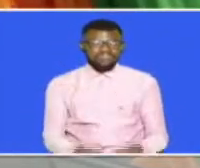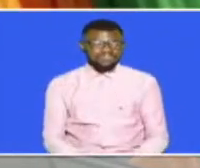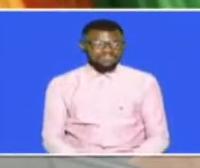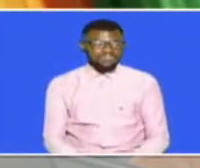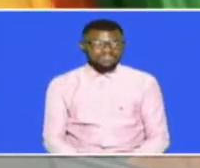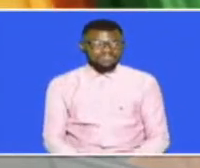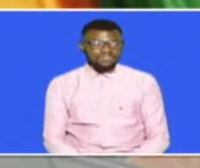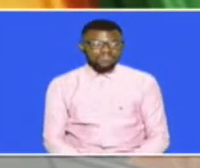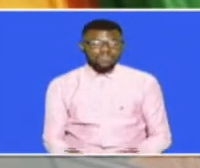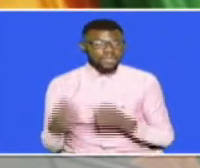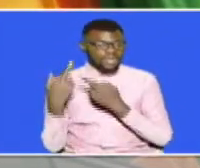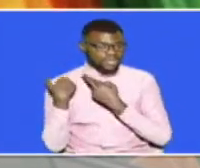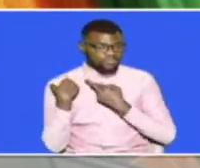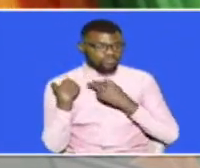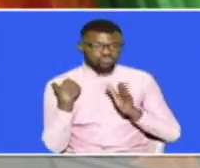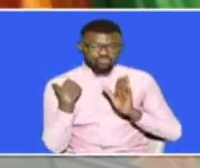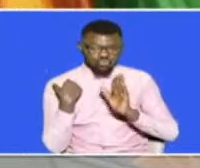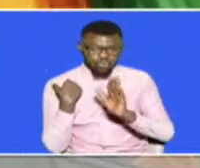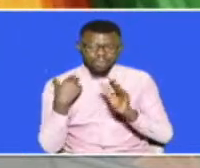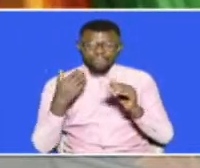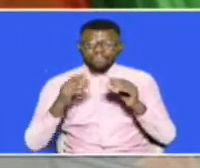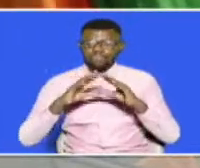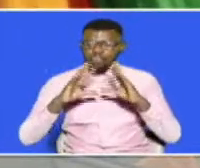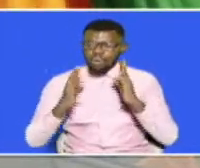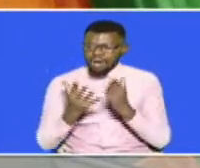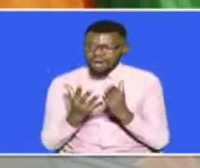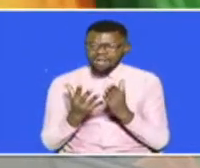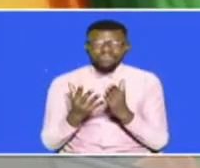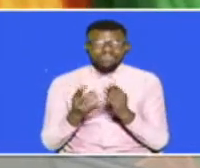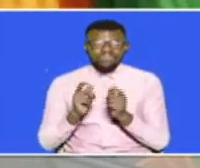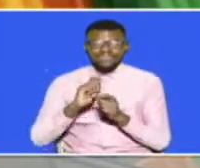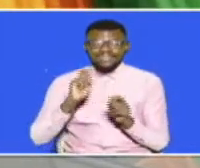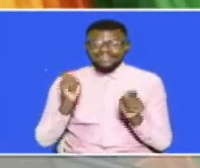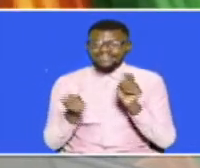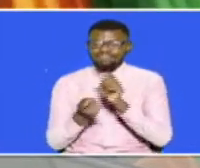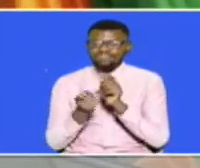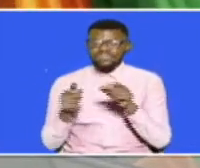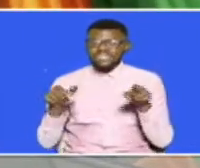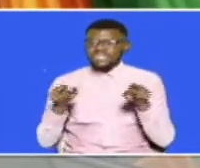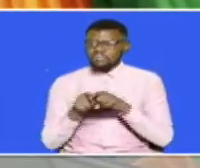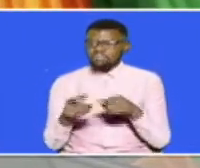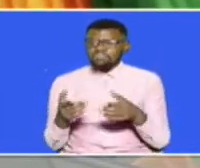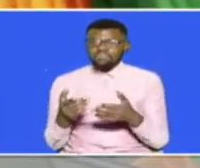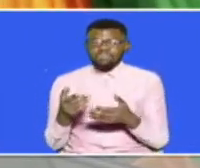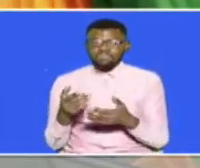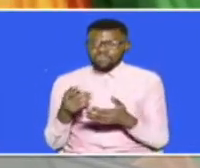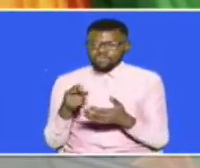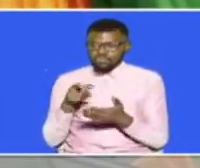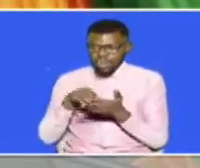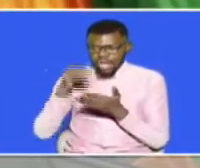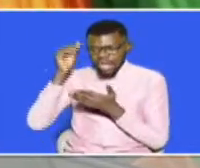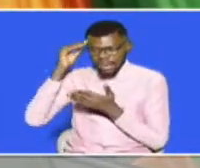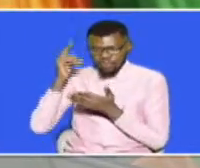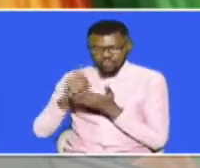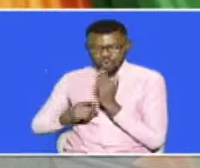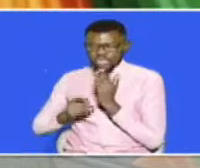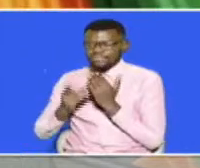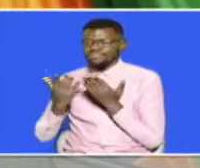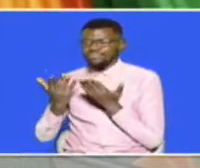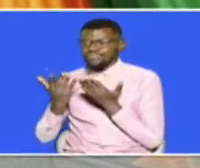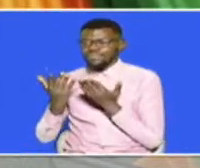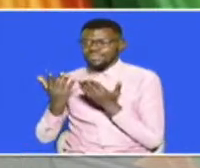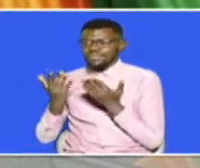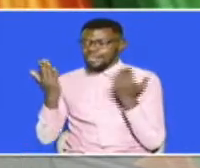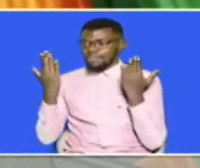your responsibility to change your world, and that is around you, using all that you have learned and acquired while